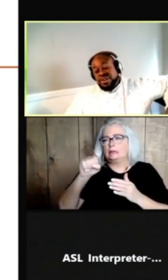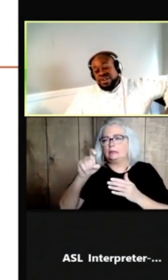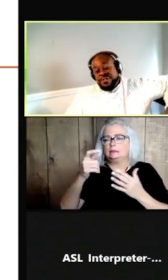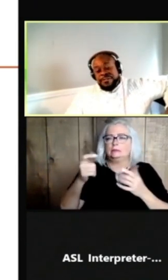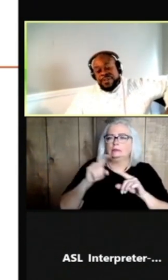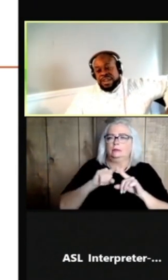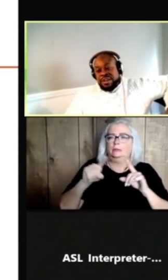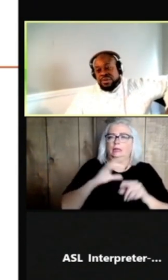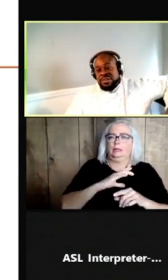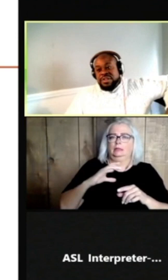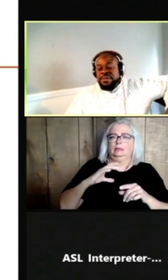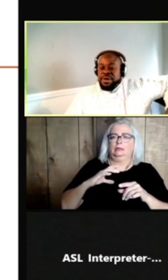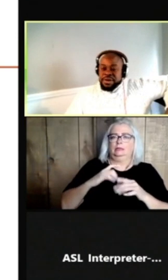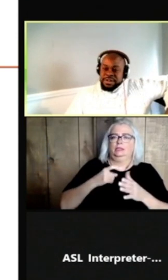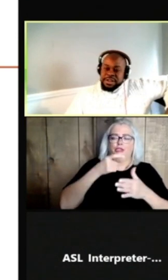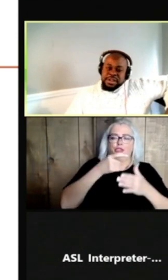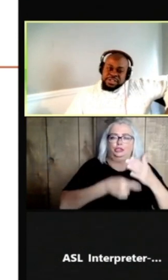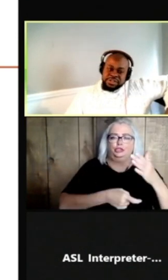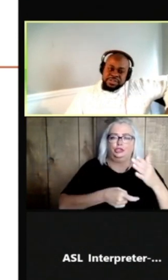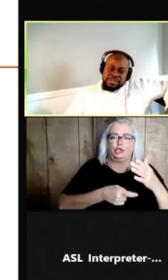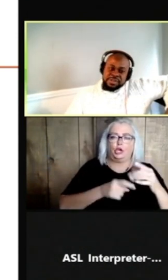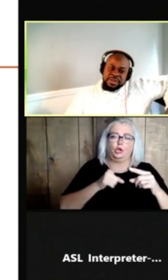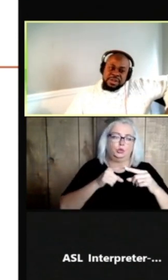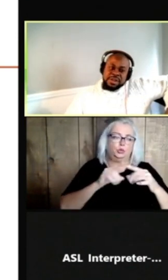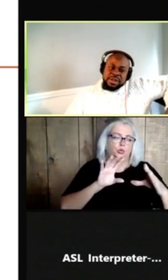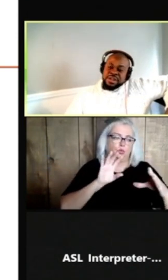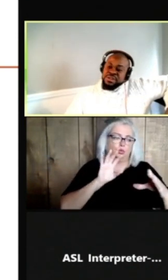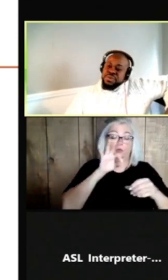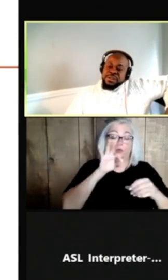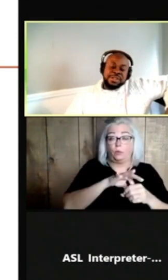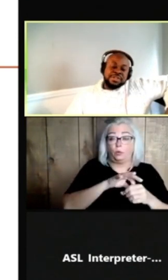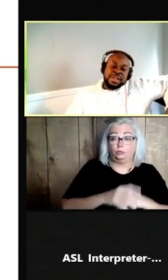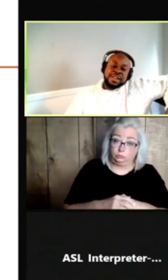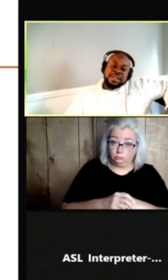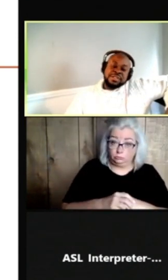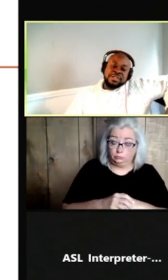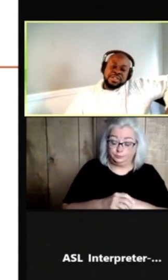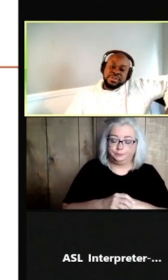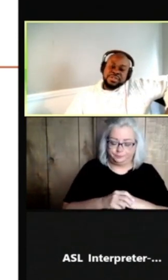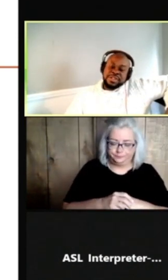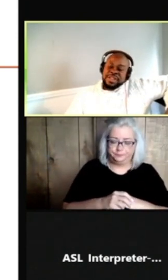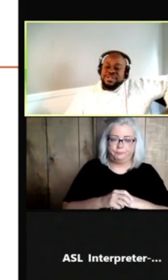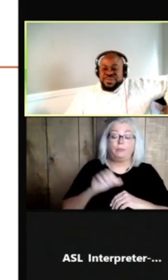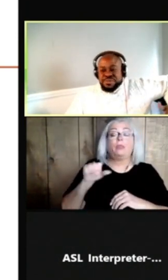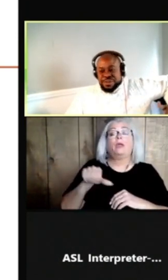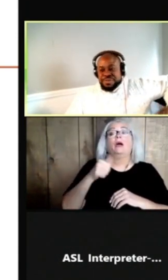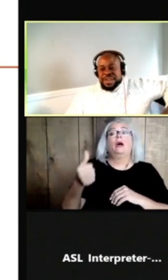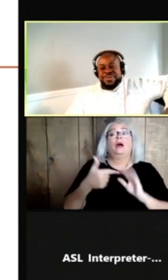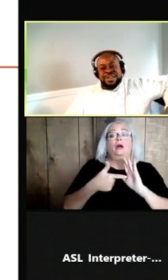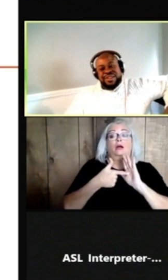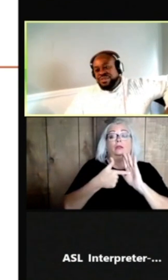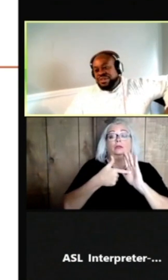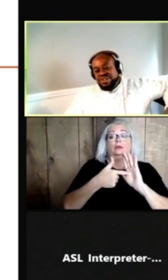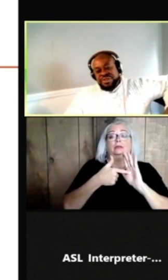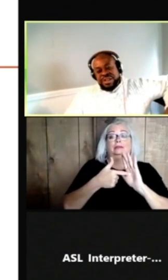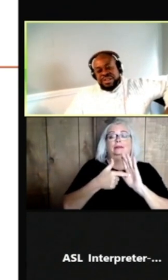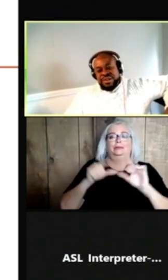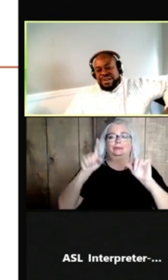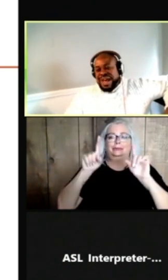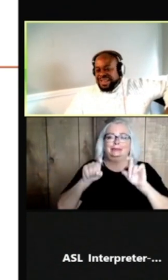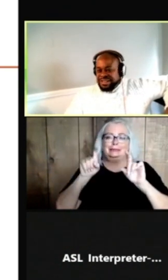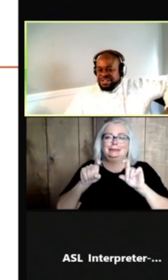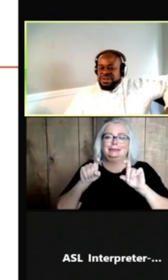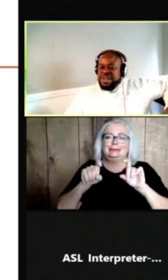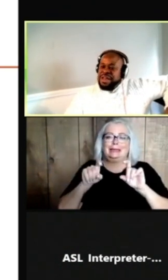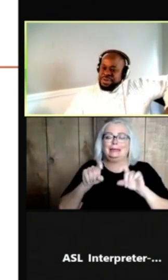actually get charged a fee in order to take part in elections. Another one of these tactics is a literacy test where people have to demonstrate